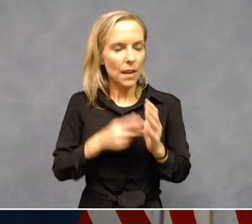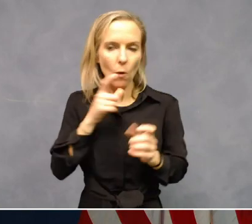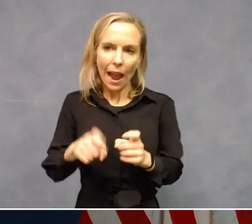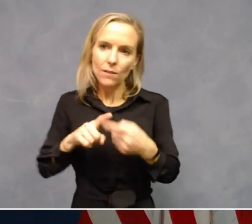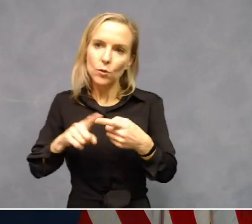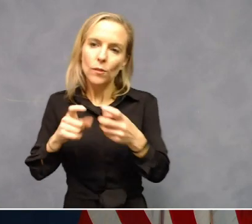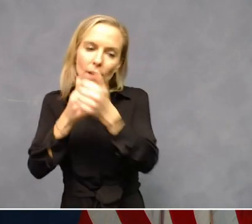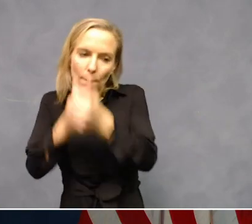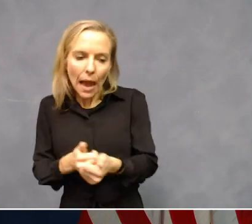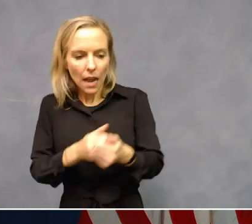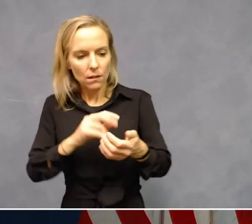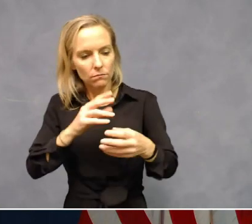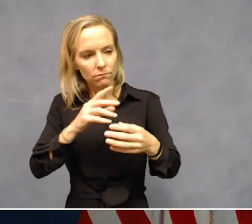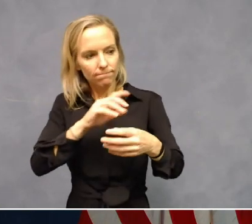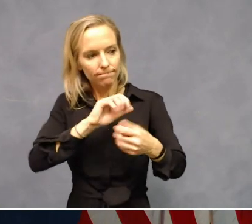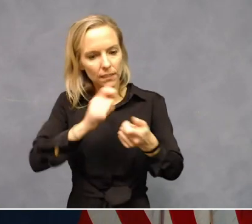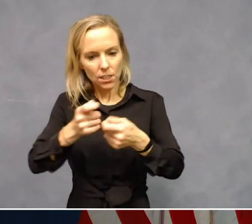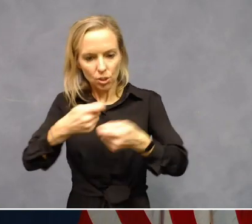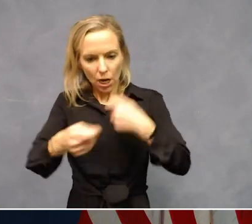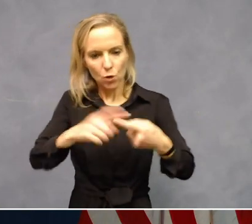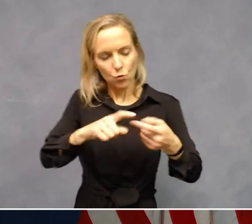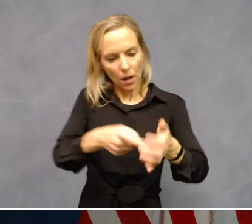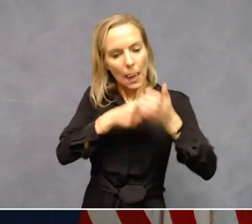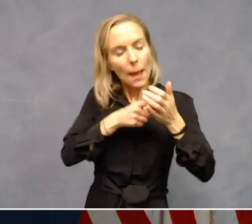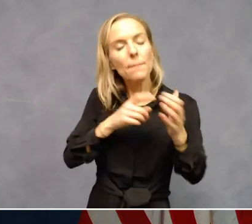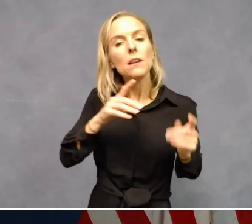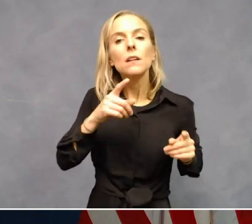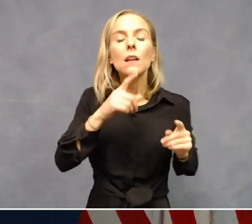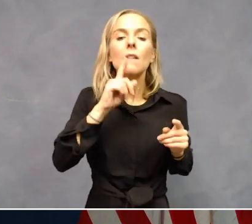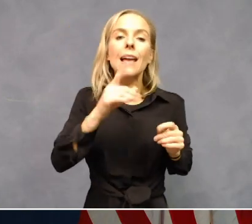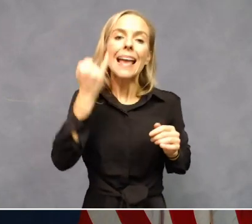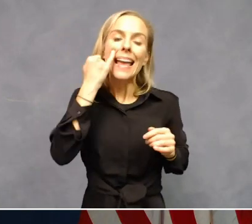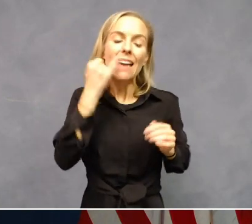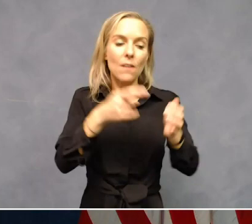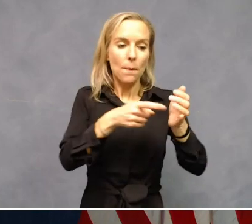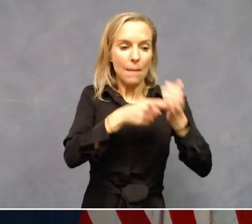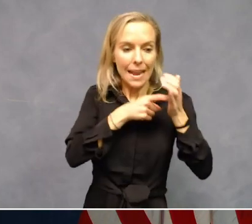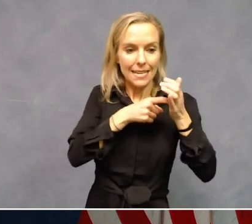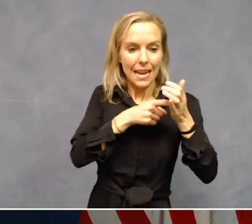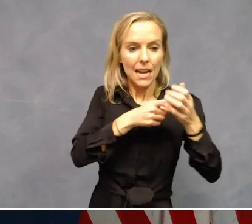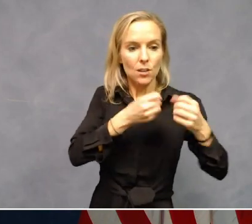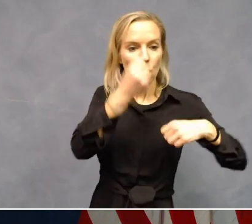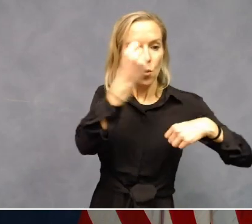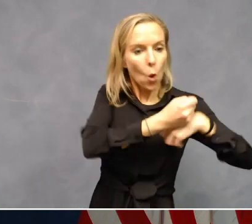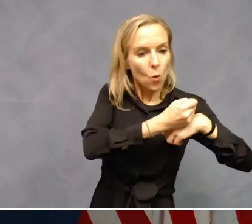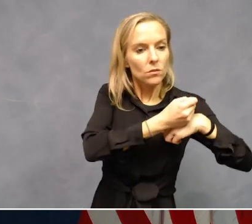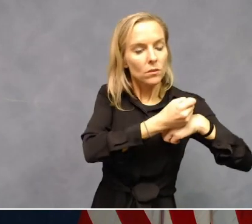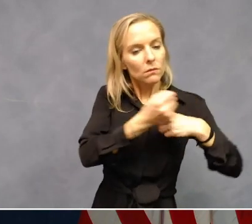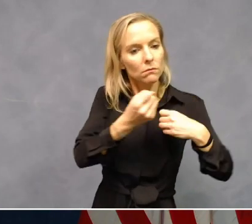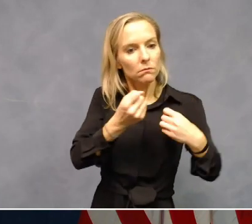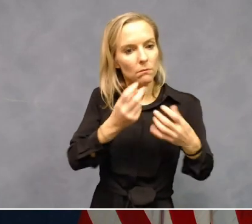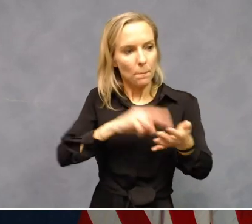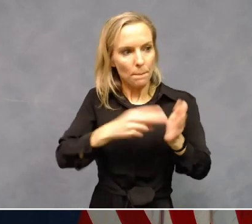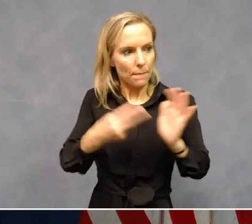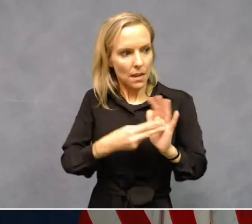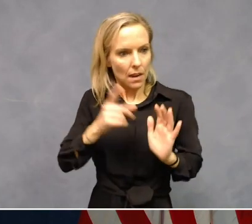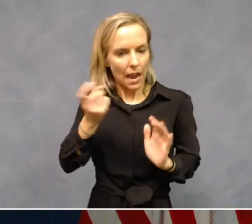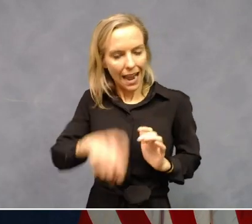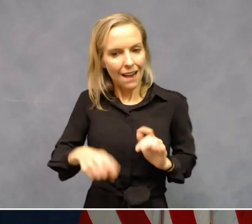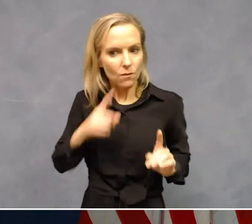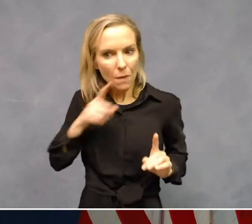is, would mandates or closures take compliance off the table? Well, I mean, only if people follow